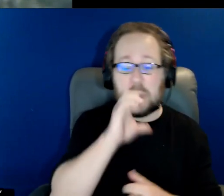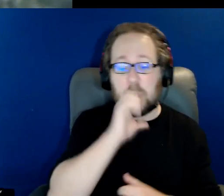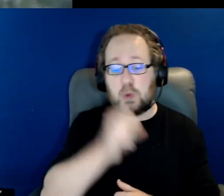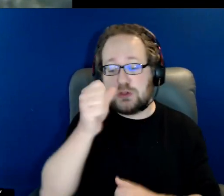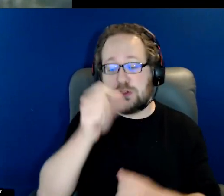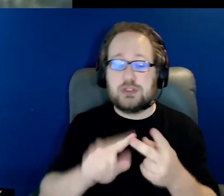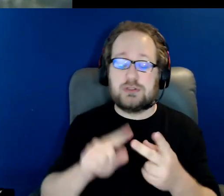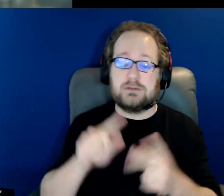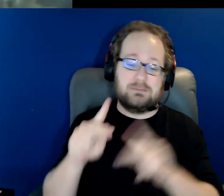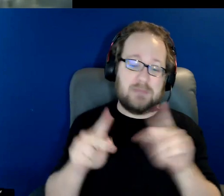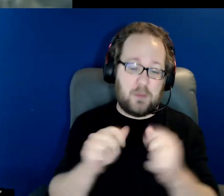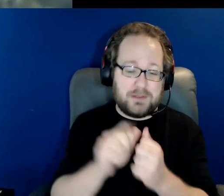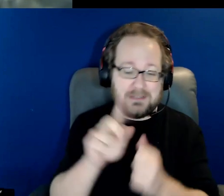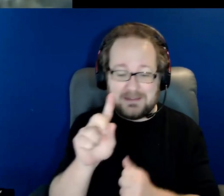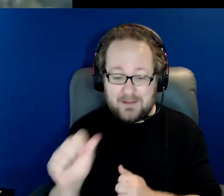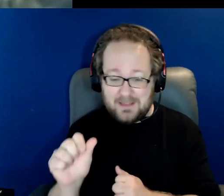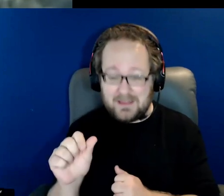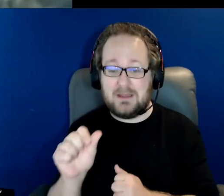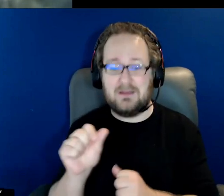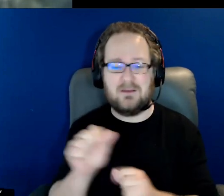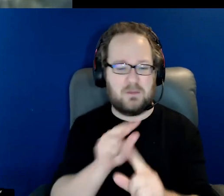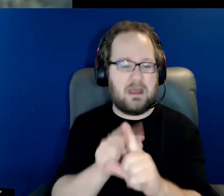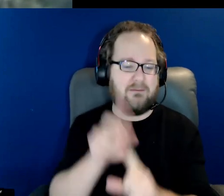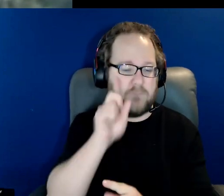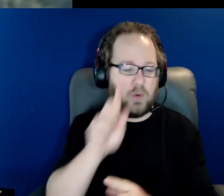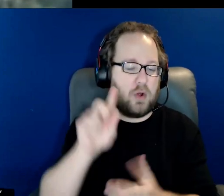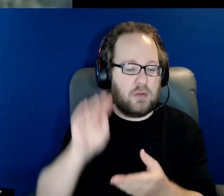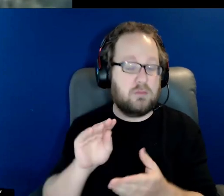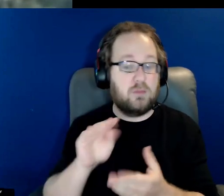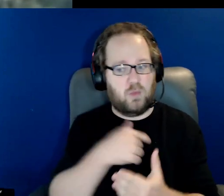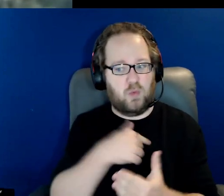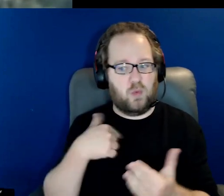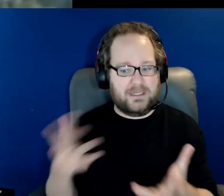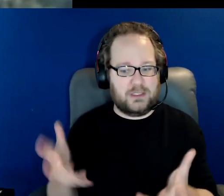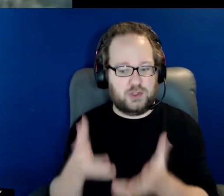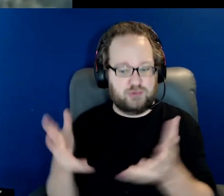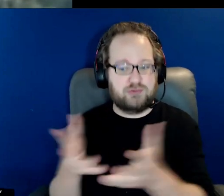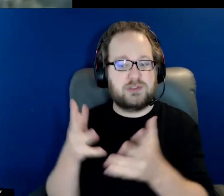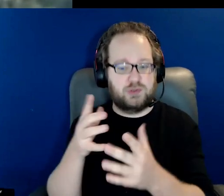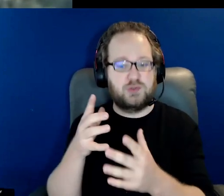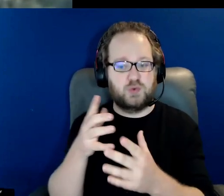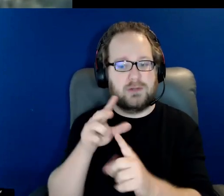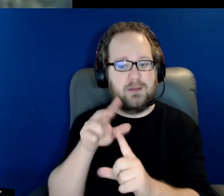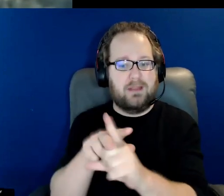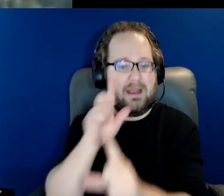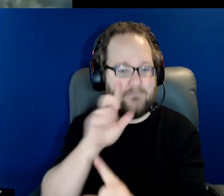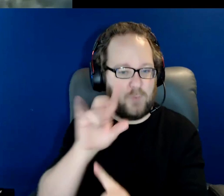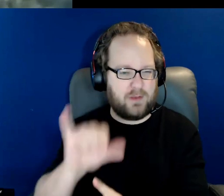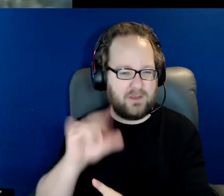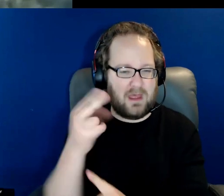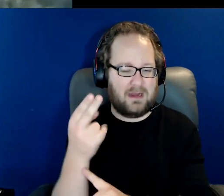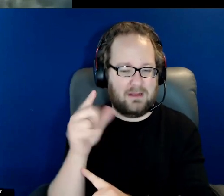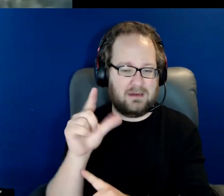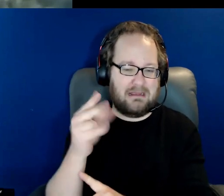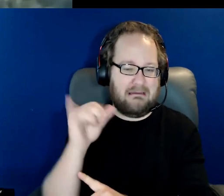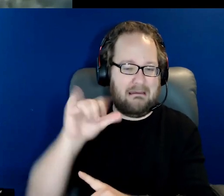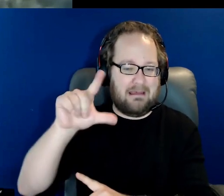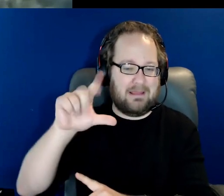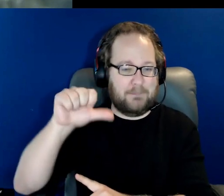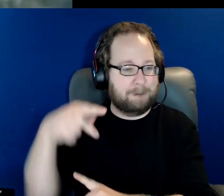targets actually, to apply for the low-income home energy assistance program. And Megan mentioned this during her presentation. Go